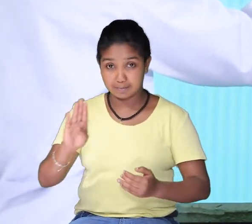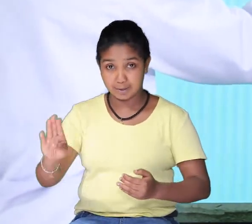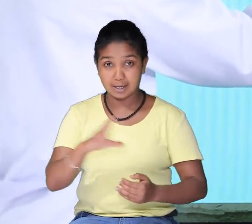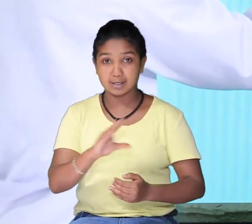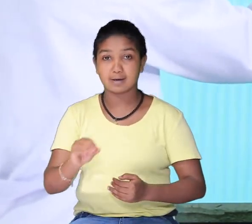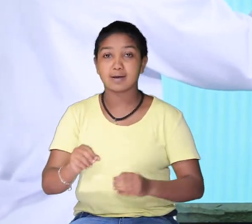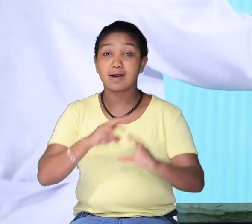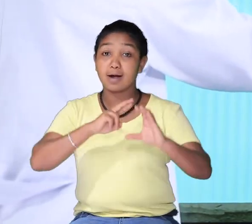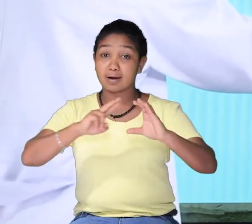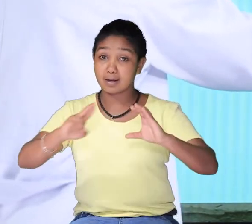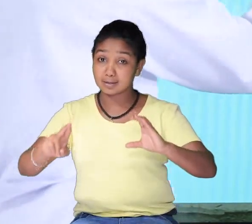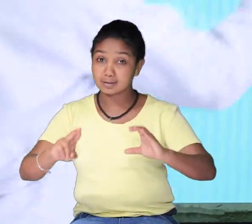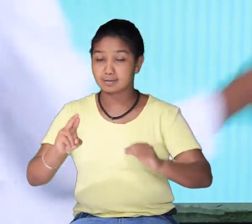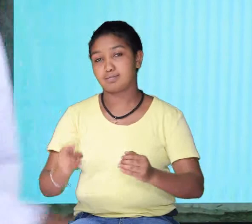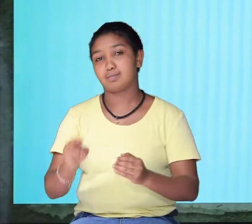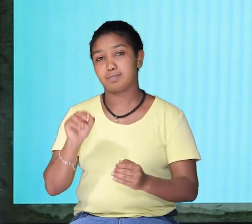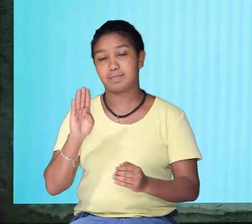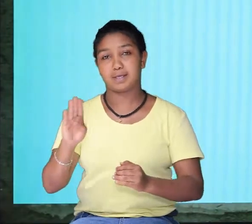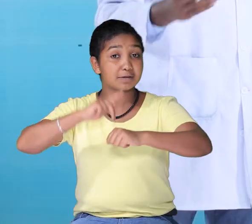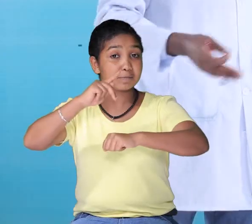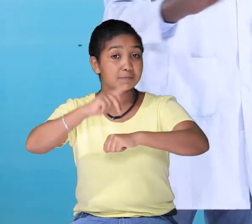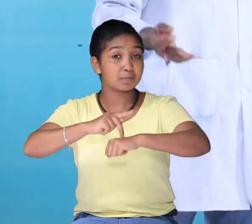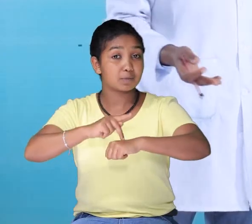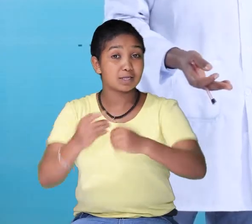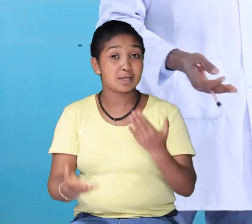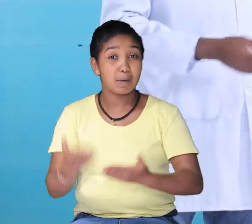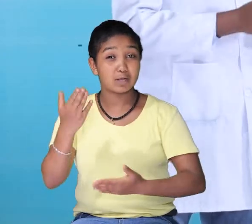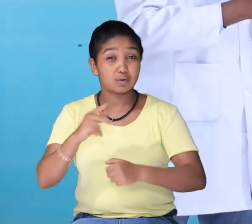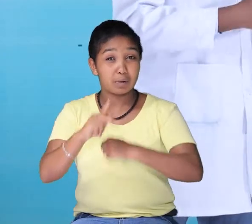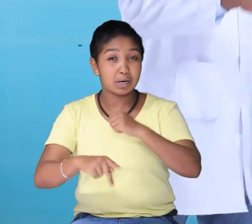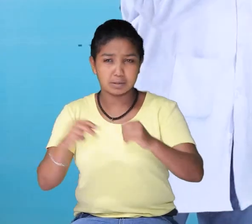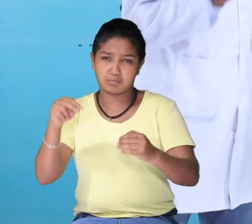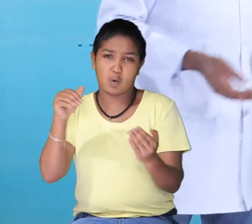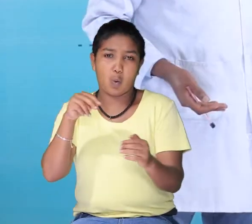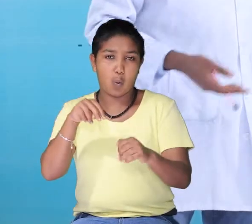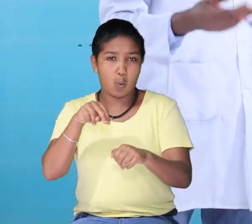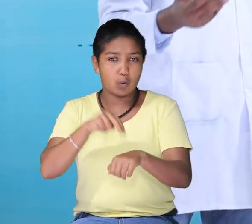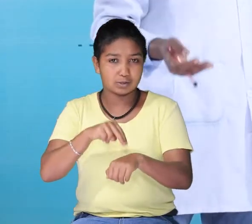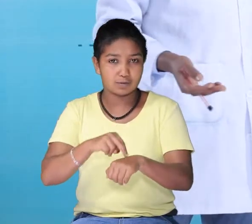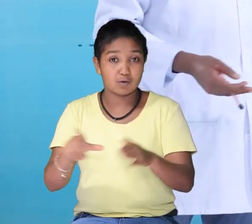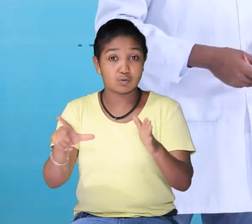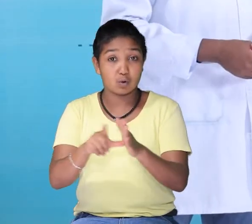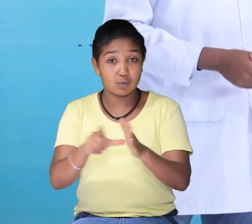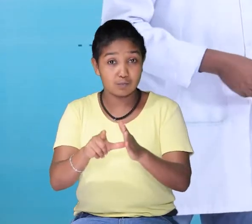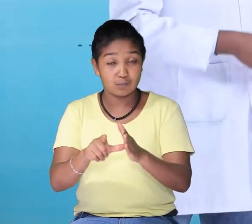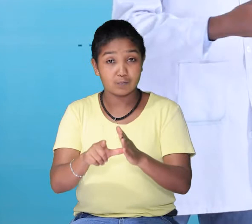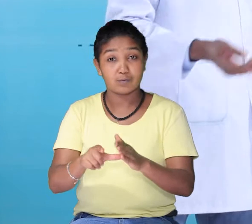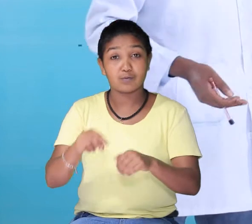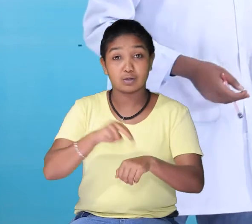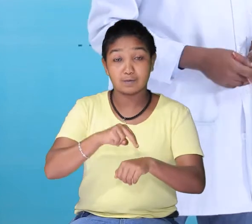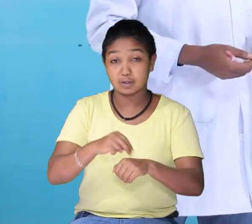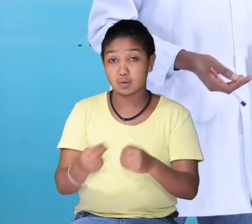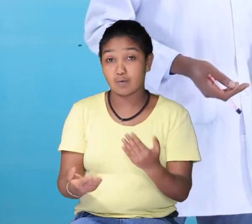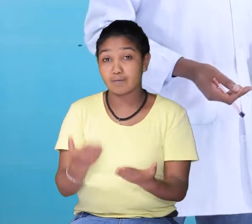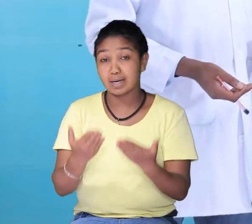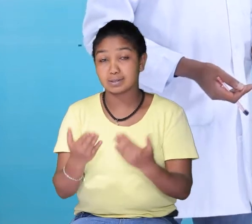B, and radius r at point B. The mass of the planet remains constant. From the law of conservation of mass, the